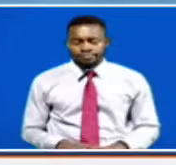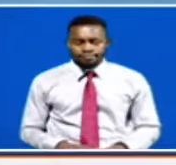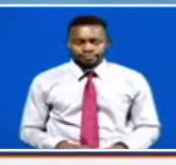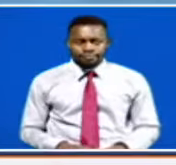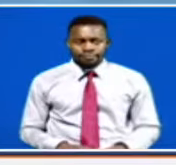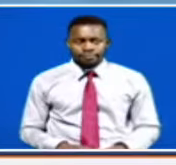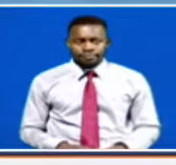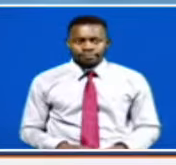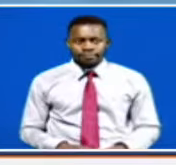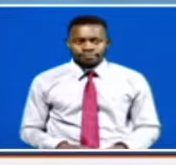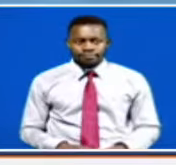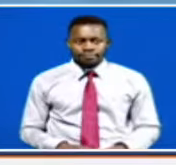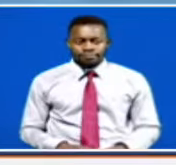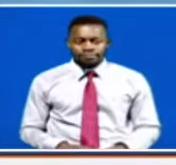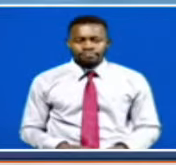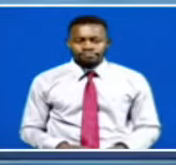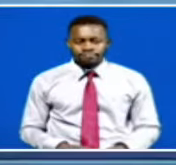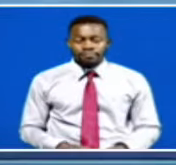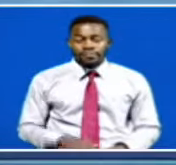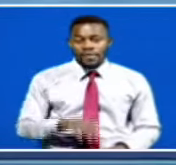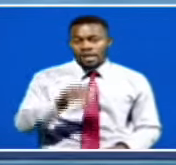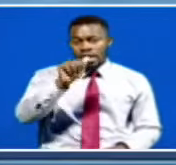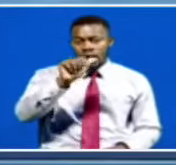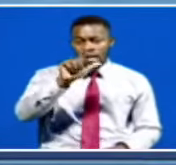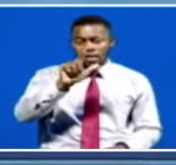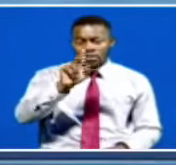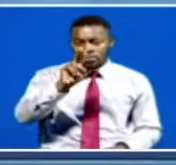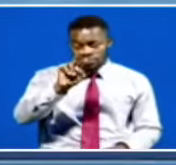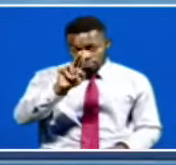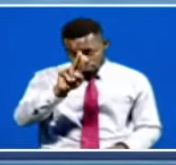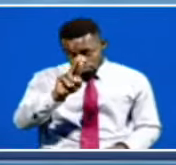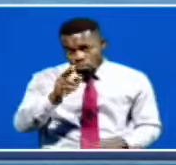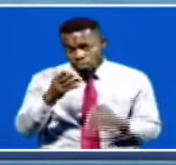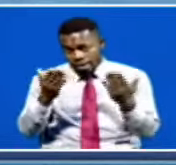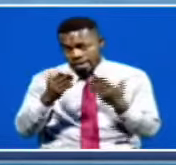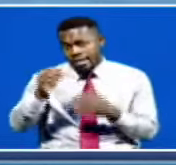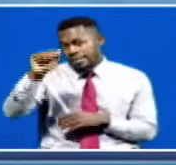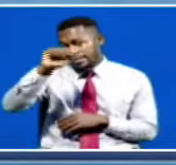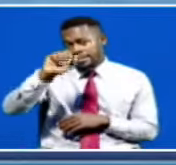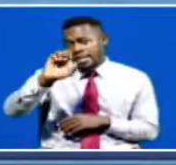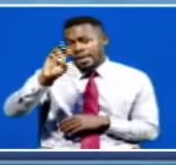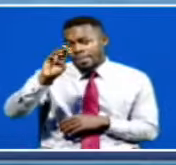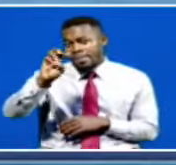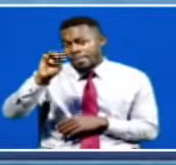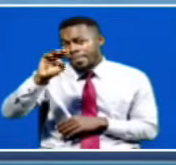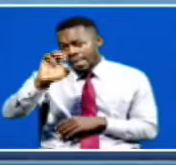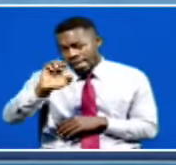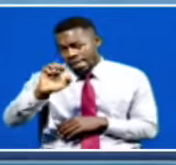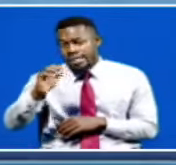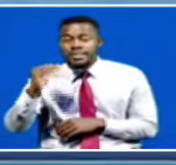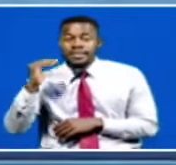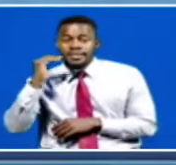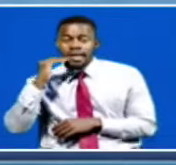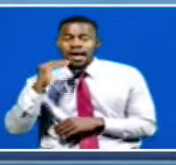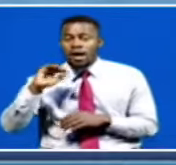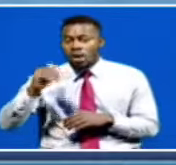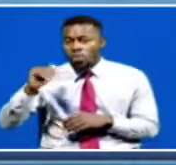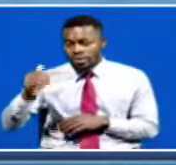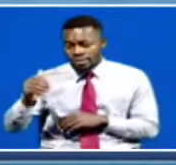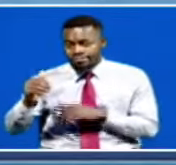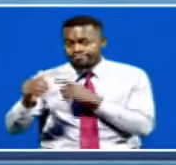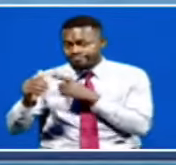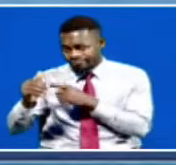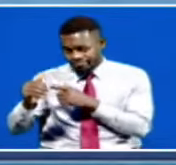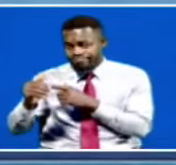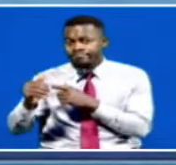Residents of Alungo sub-location in Seme, Siaya County are living in fear after experiencing arson attacks that, among other